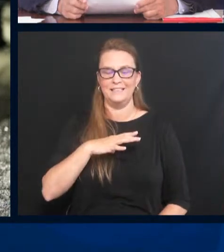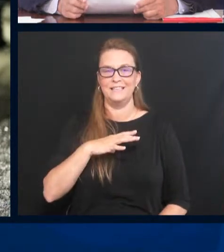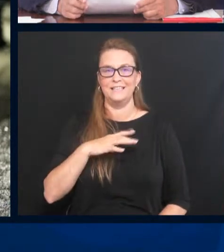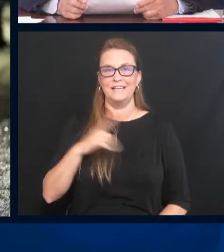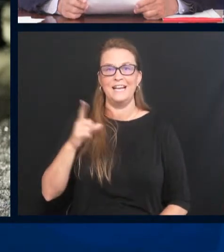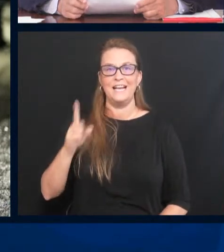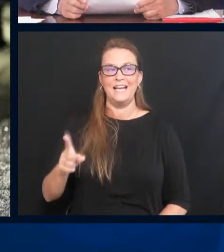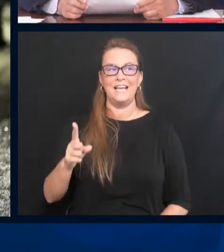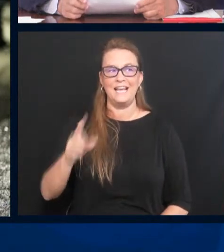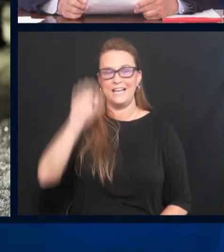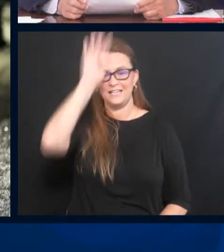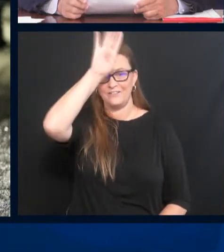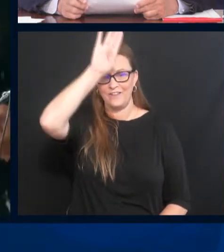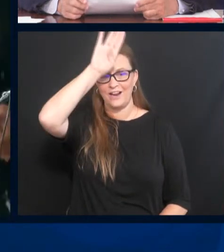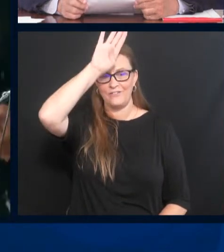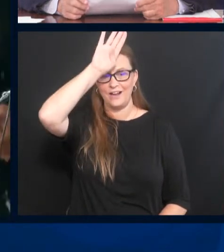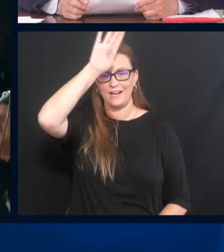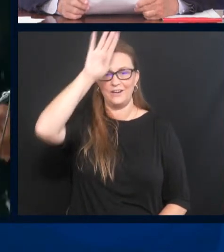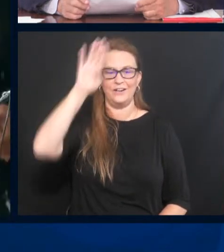a firefighter in our